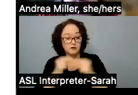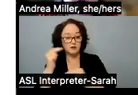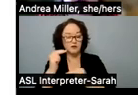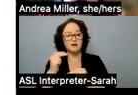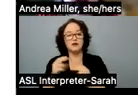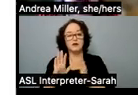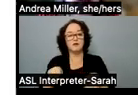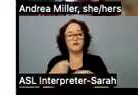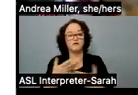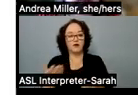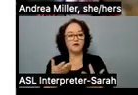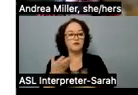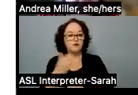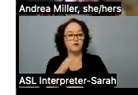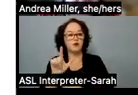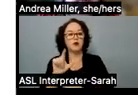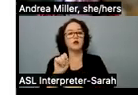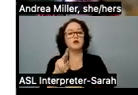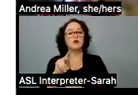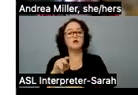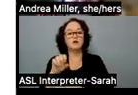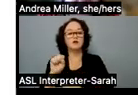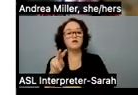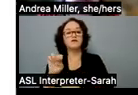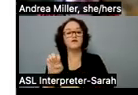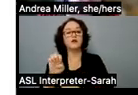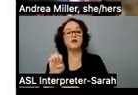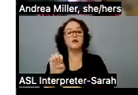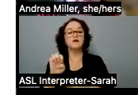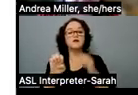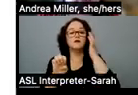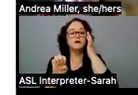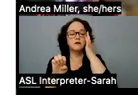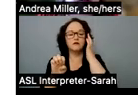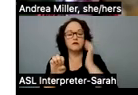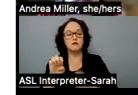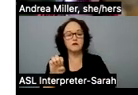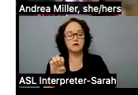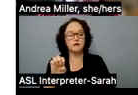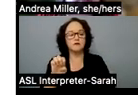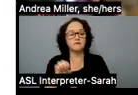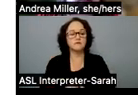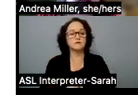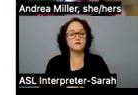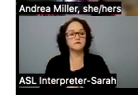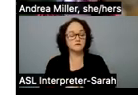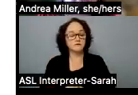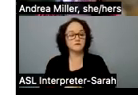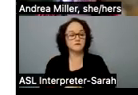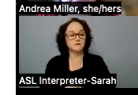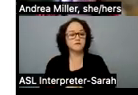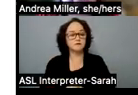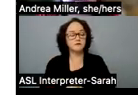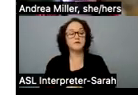Housing Authority. And as part of this project, survivors who move into those units after staying in that unit